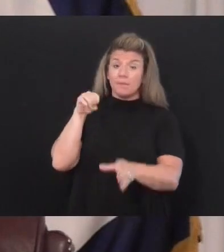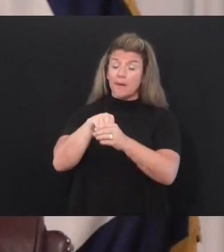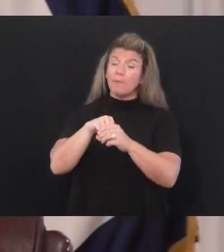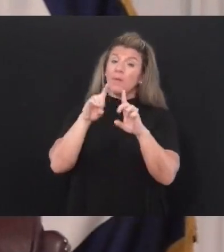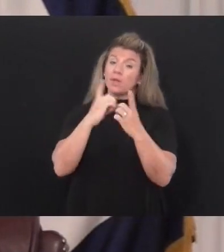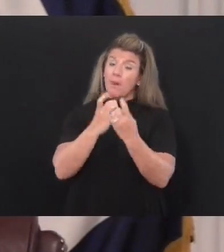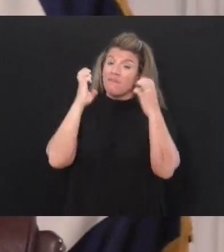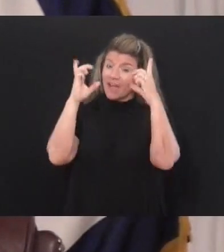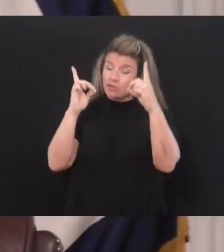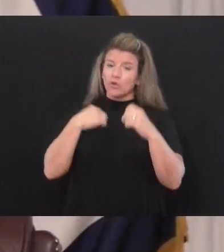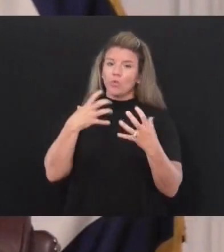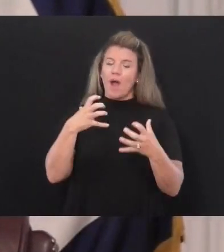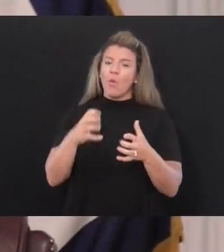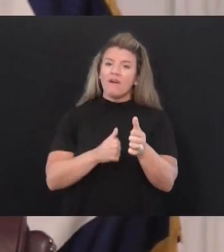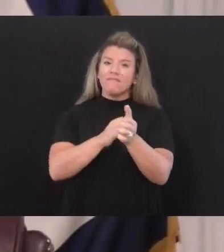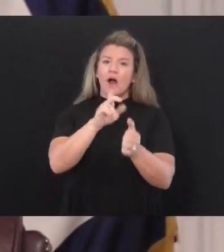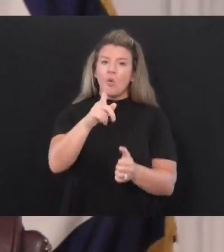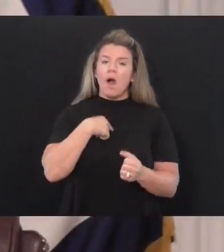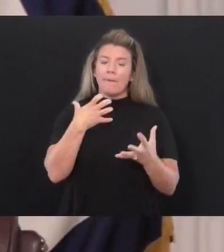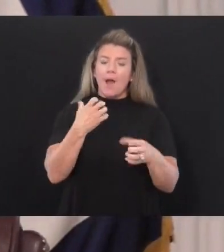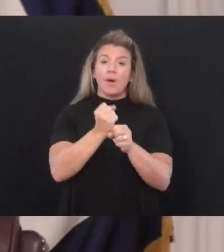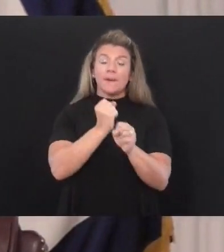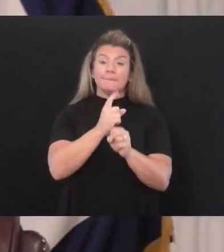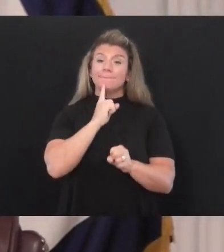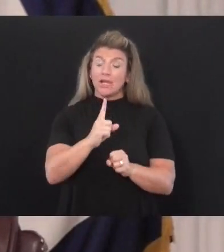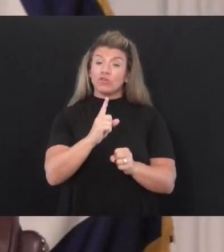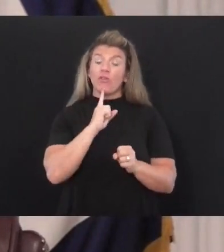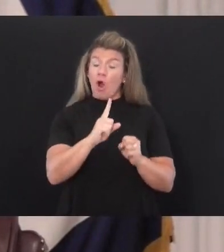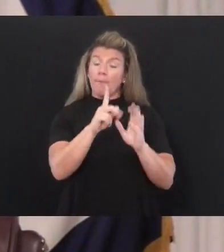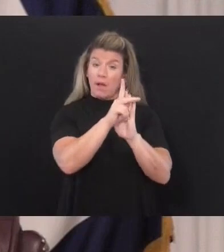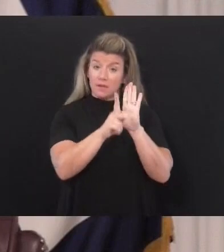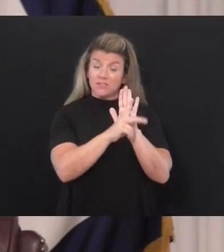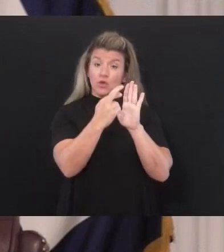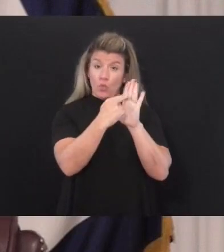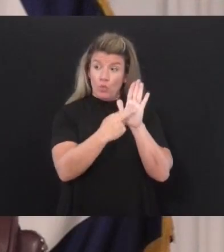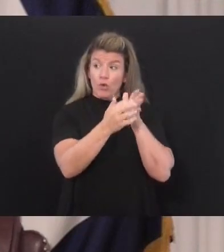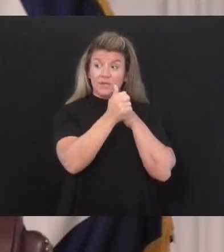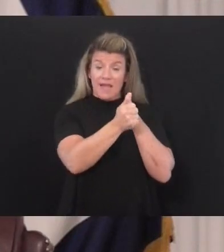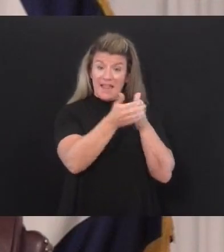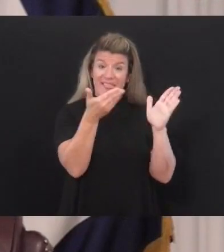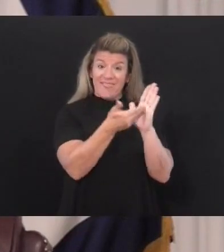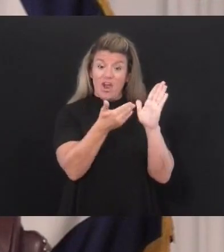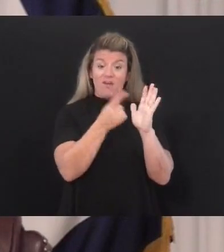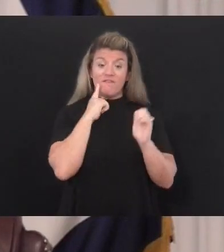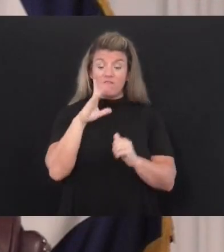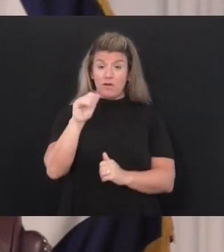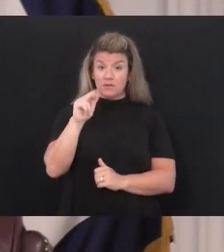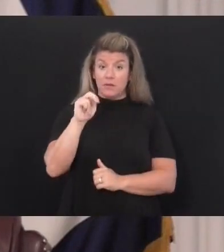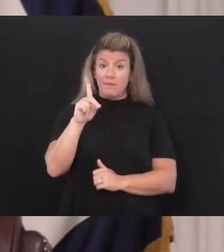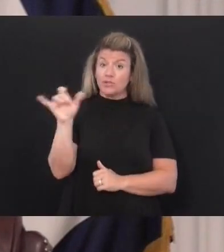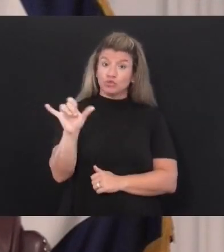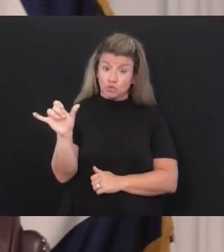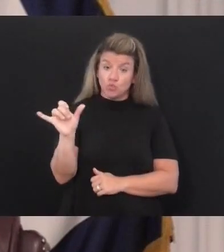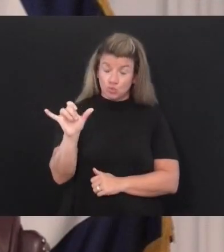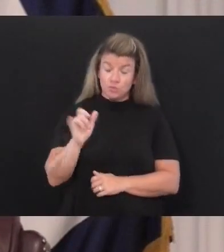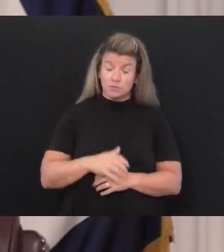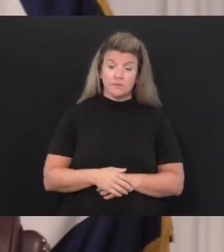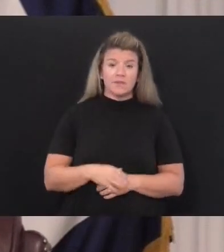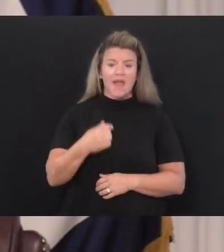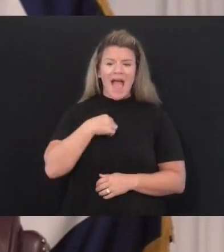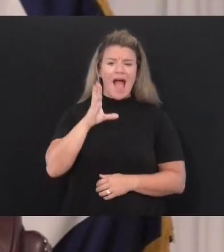with their mask and join all of us and everything. You know, misery loves a little bit of company, and I know the masks are a misery to a lot of